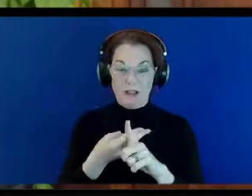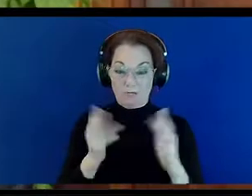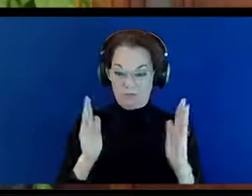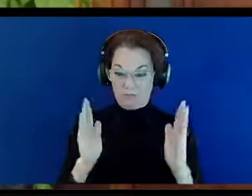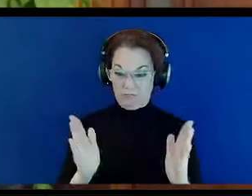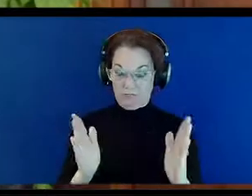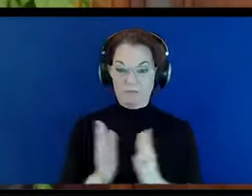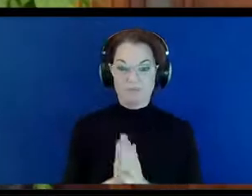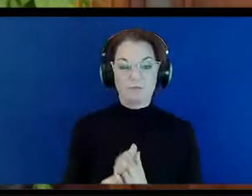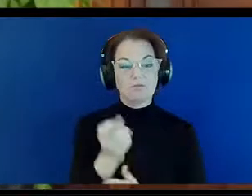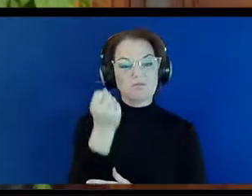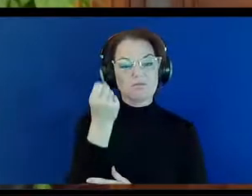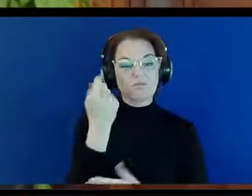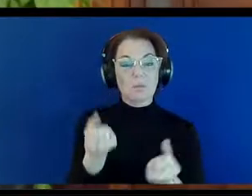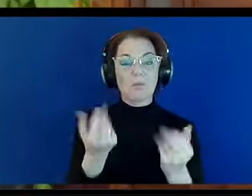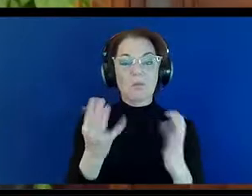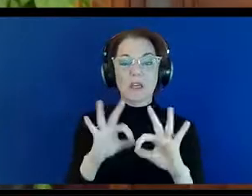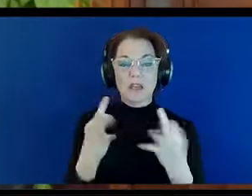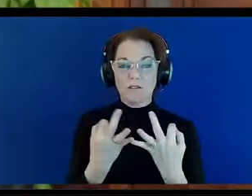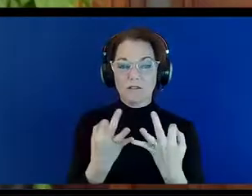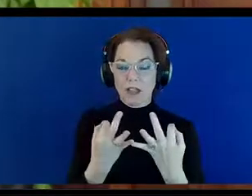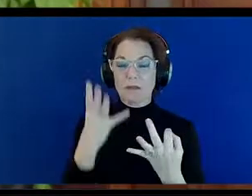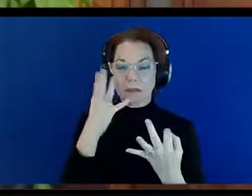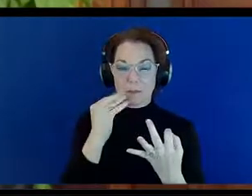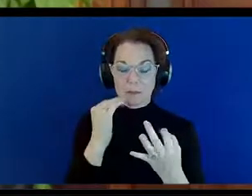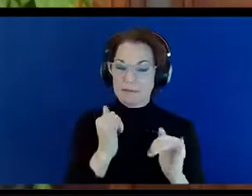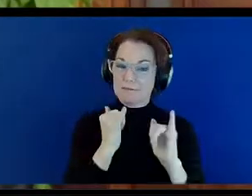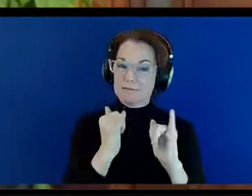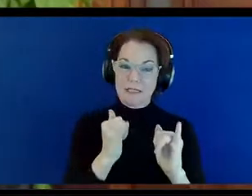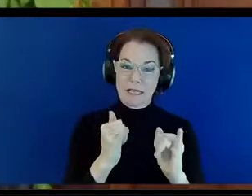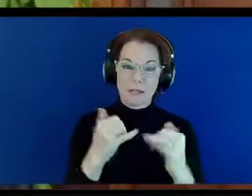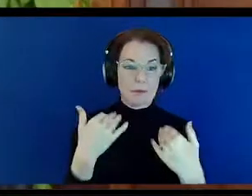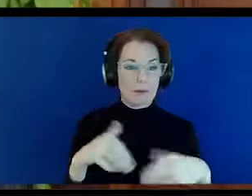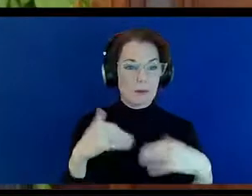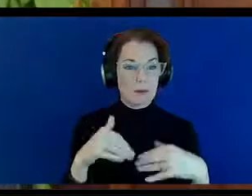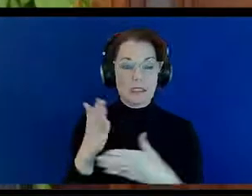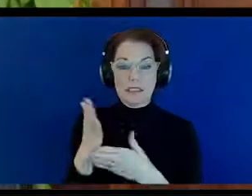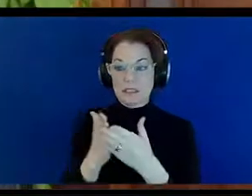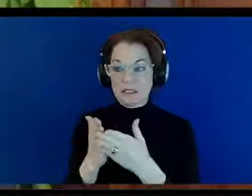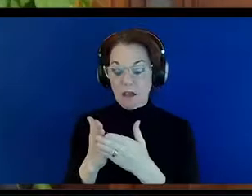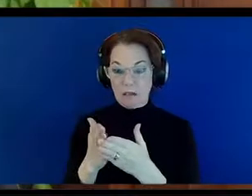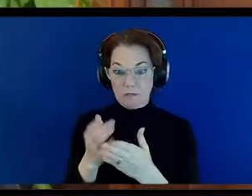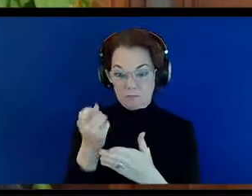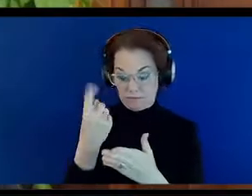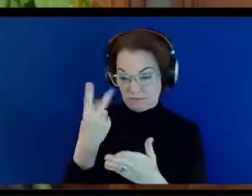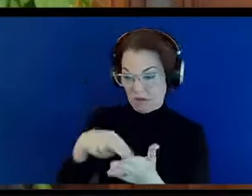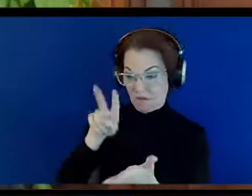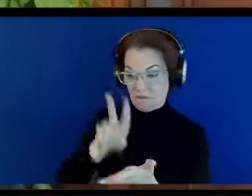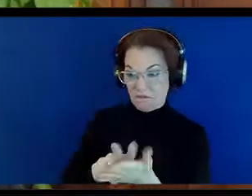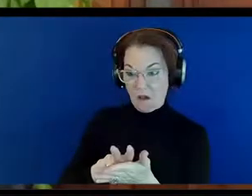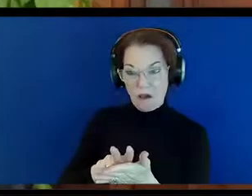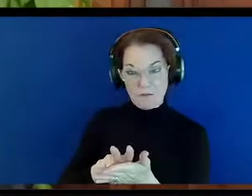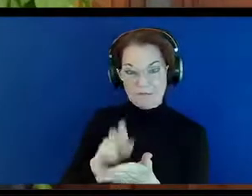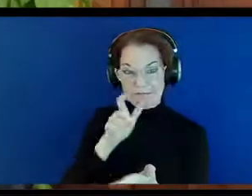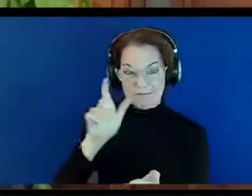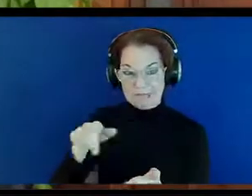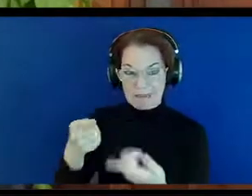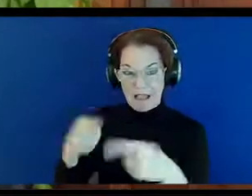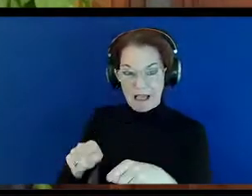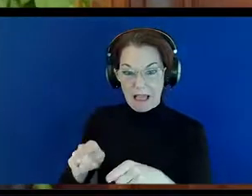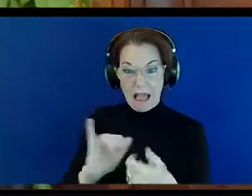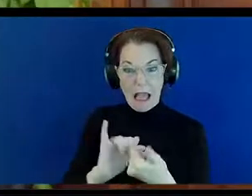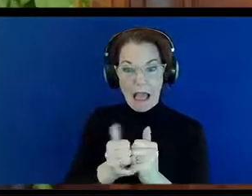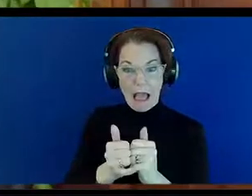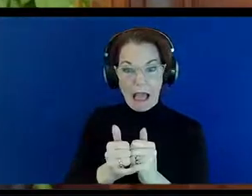many families have had this experience. For some, a fall can be prevented by installing a grab bar